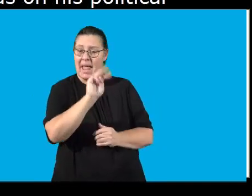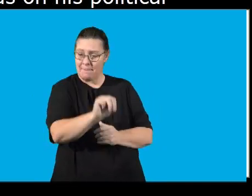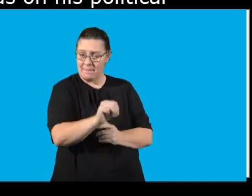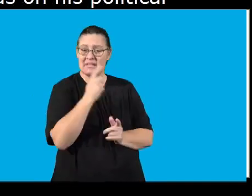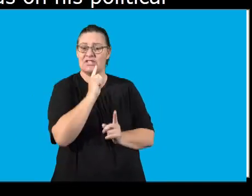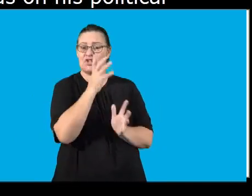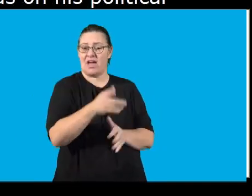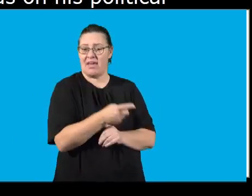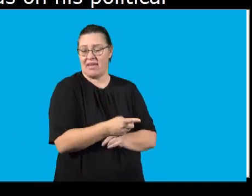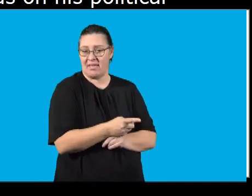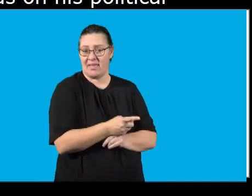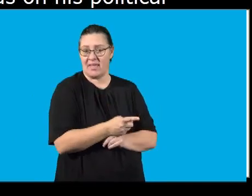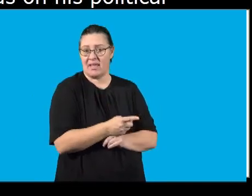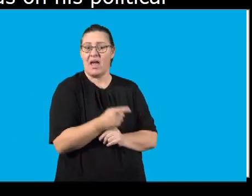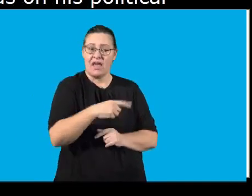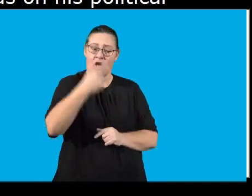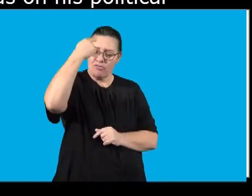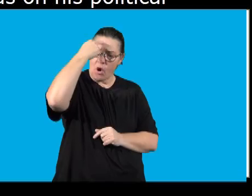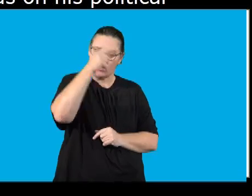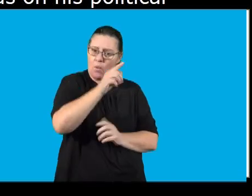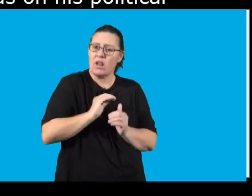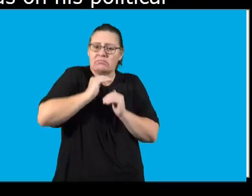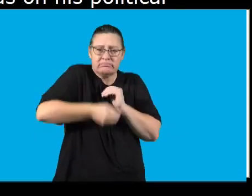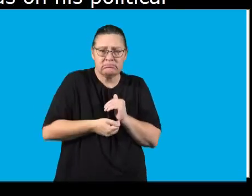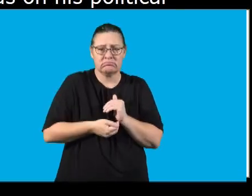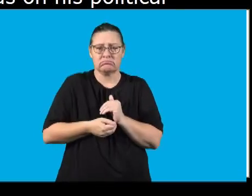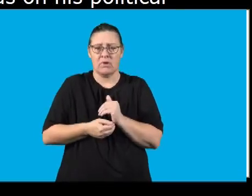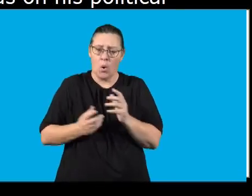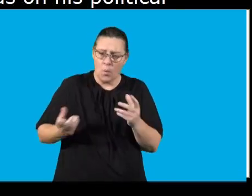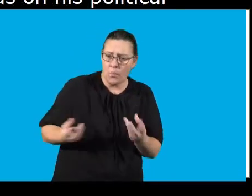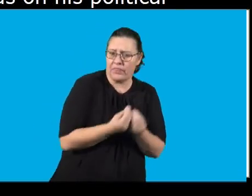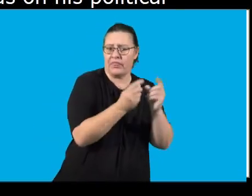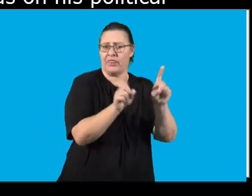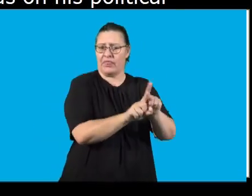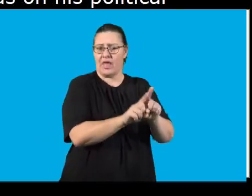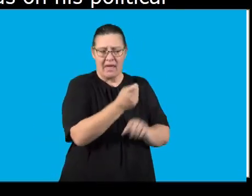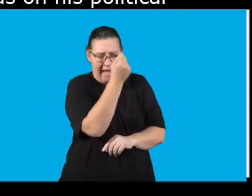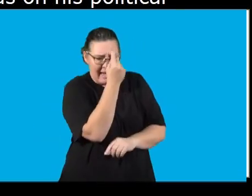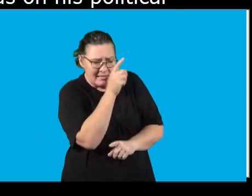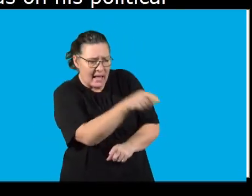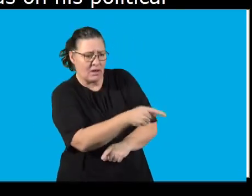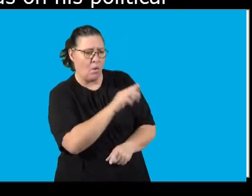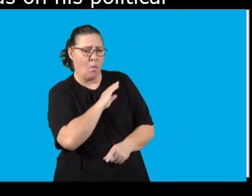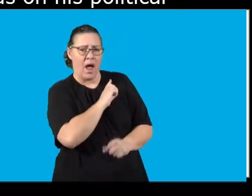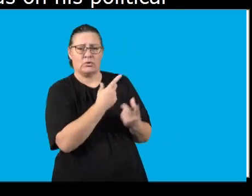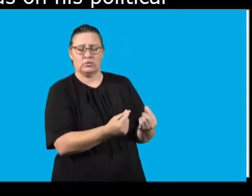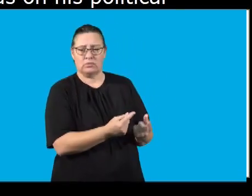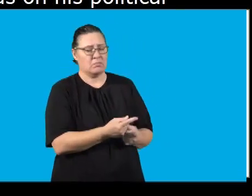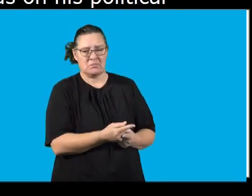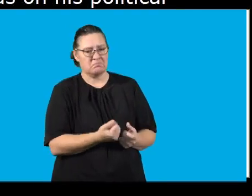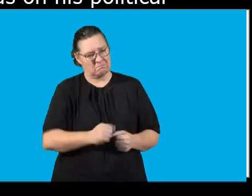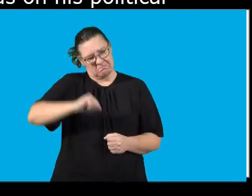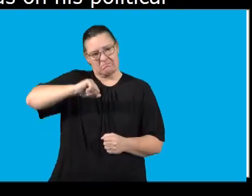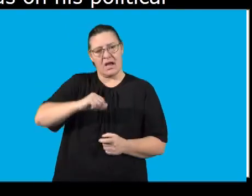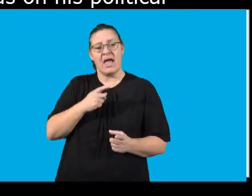the educator, and they would have thought that he would have stood with them. All right. He understands where they're coming from, but no,